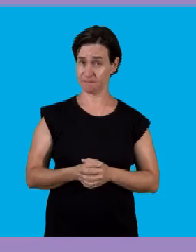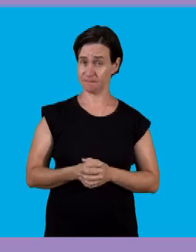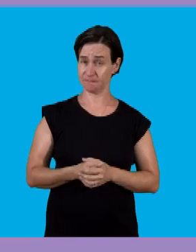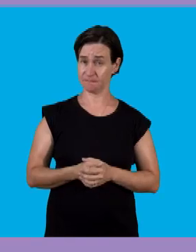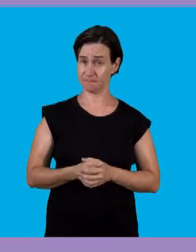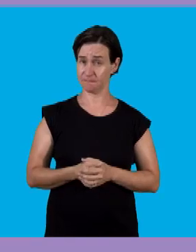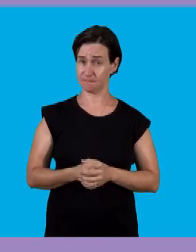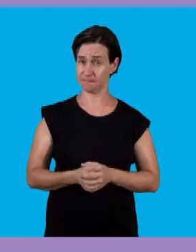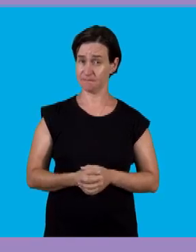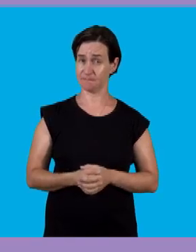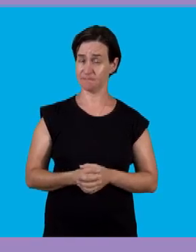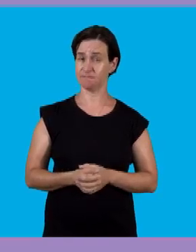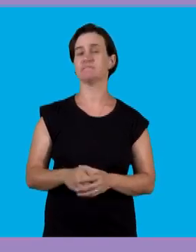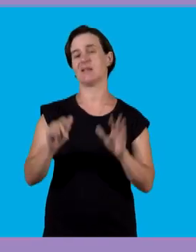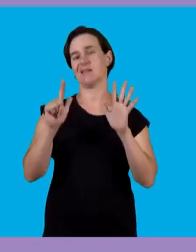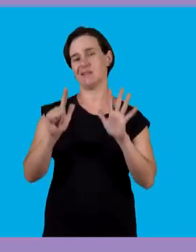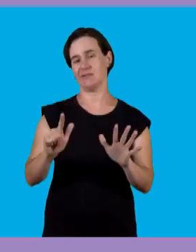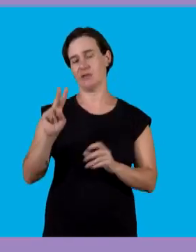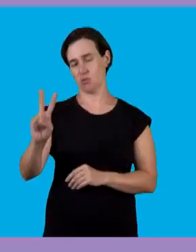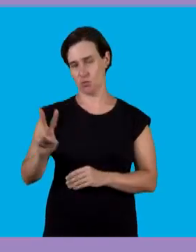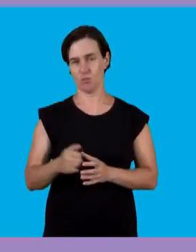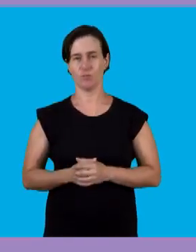going to give us a 72.